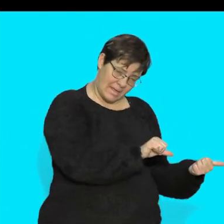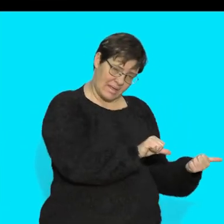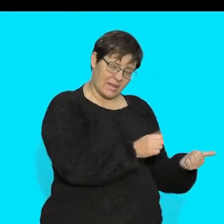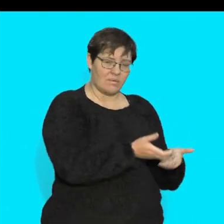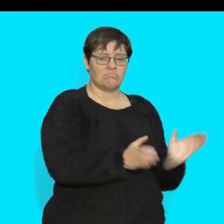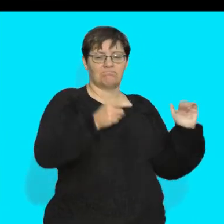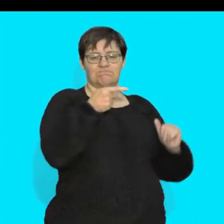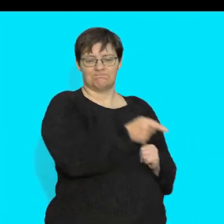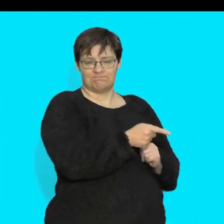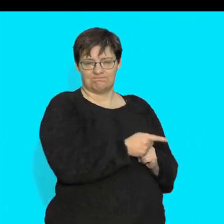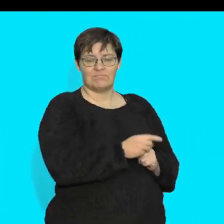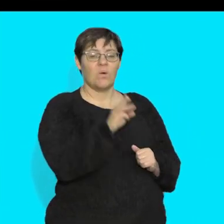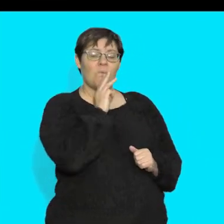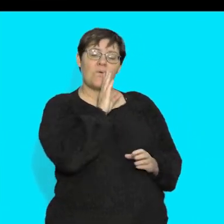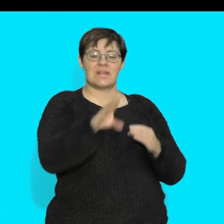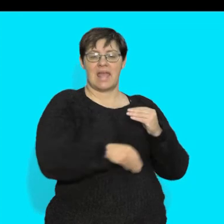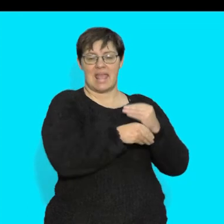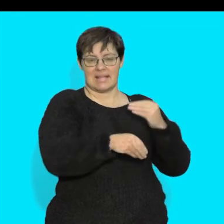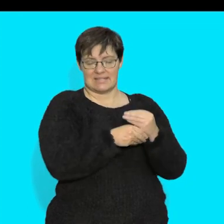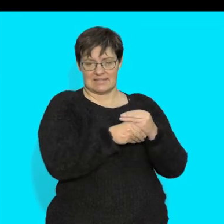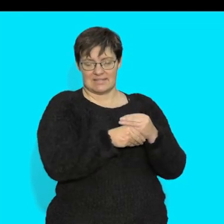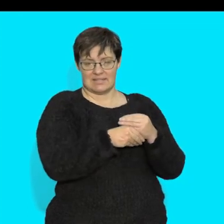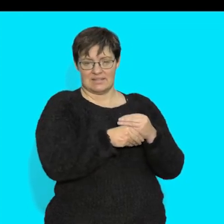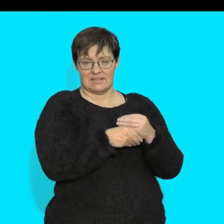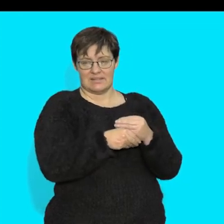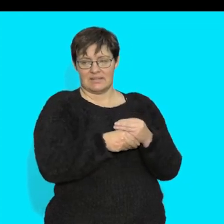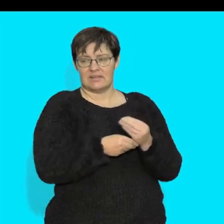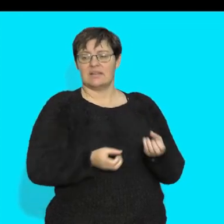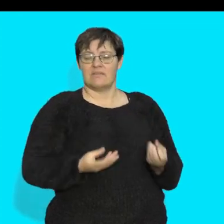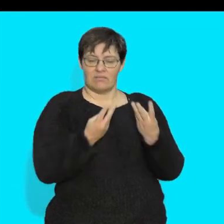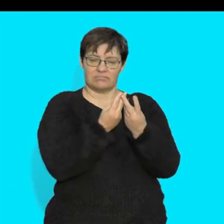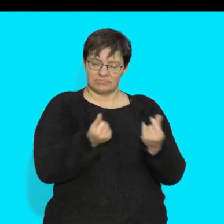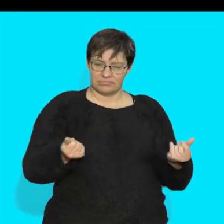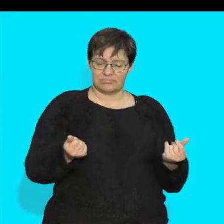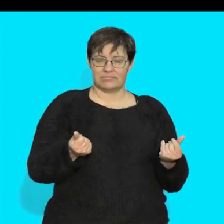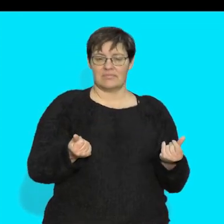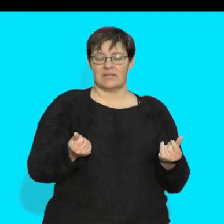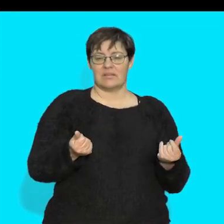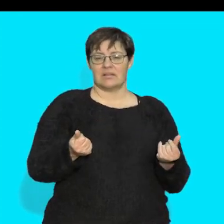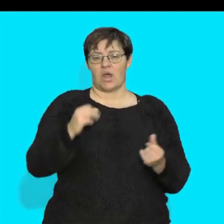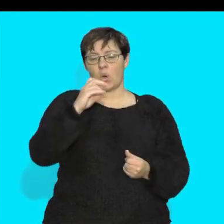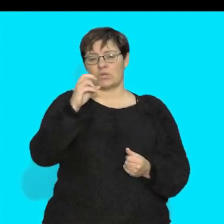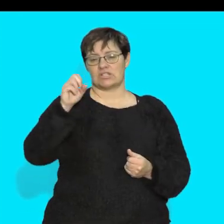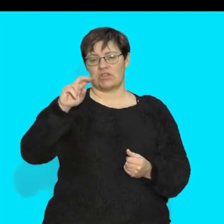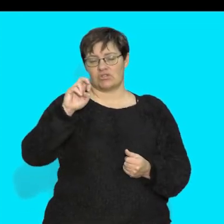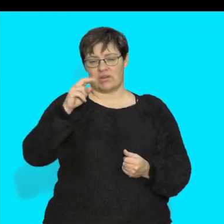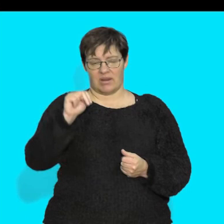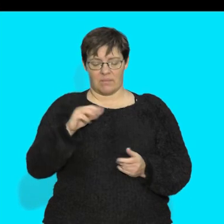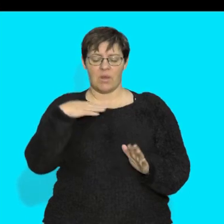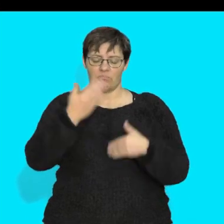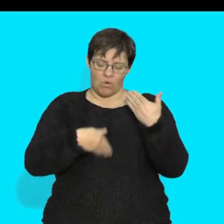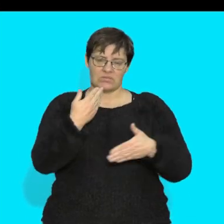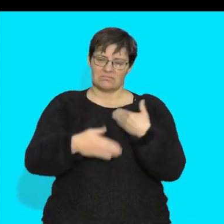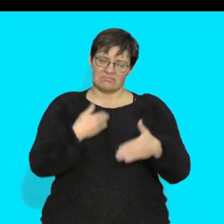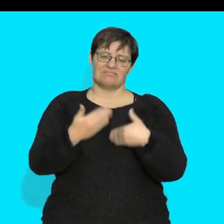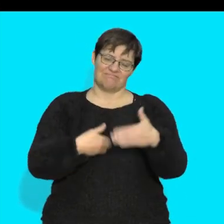Here, water is added to give you a dilute concentration, and so the process continues. And